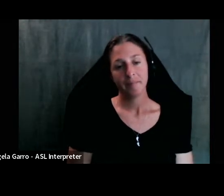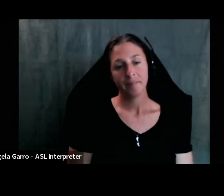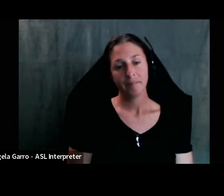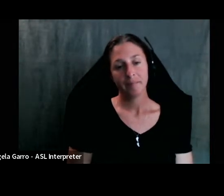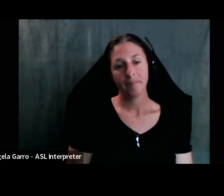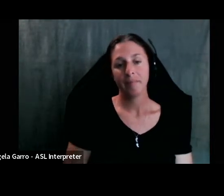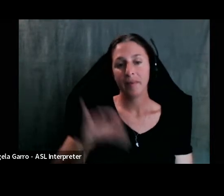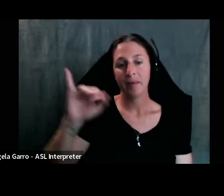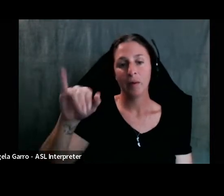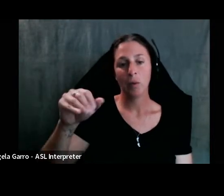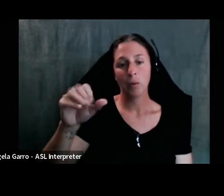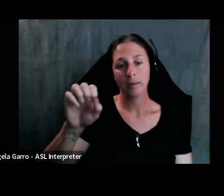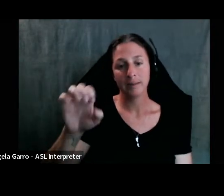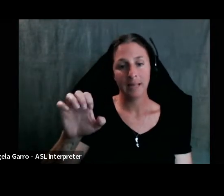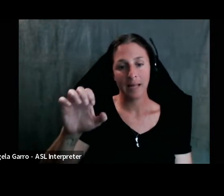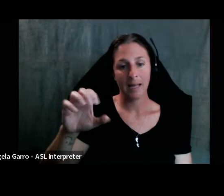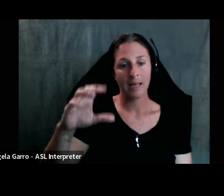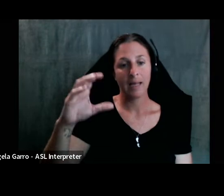Jose Cabeza.